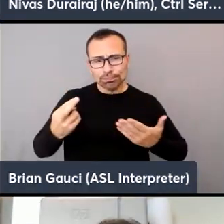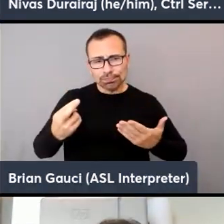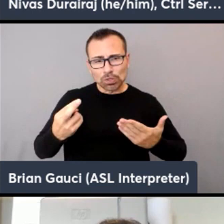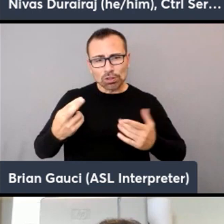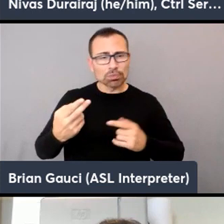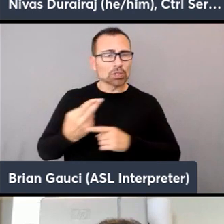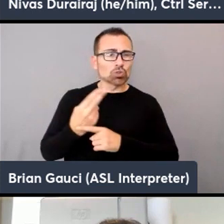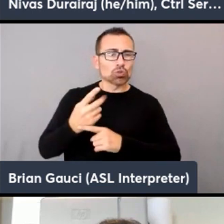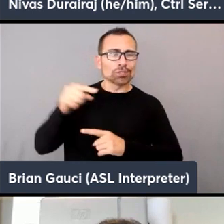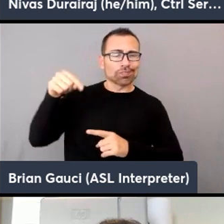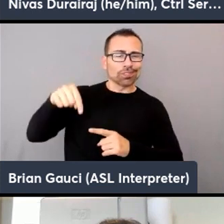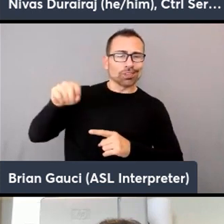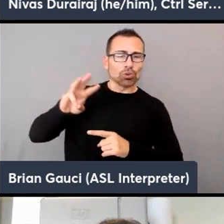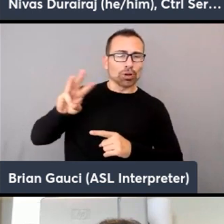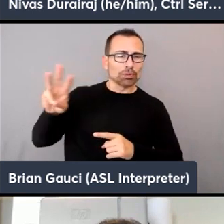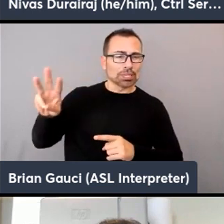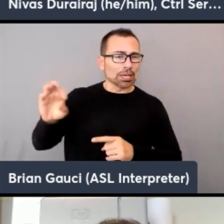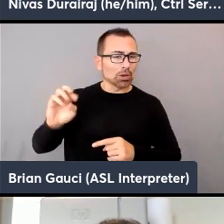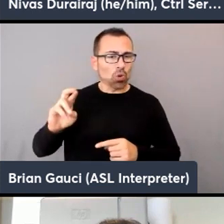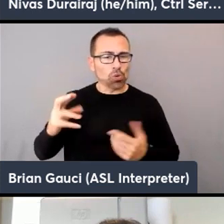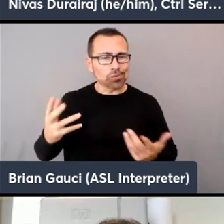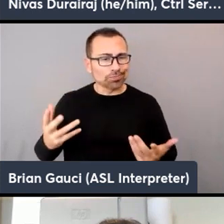used for the website, or does it